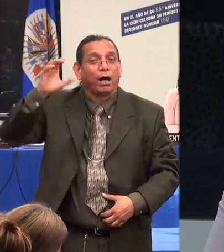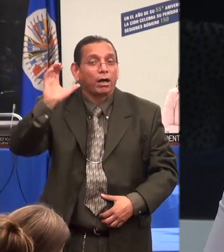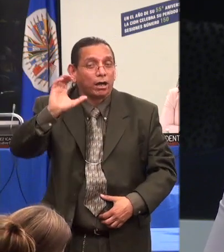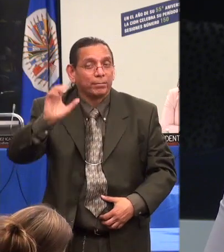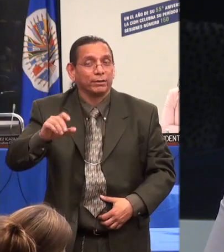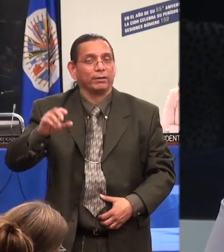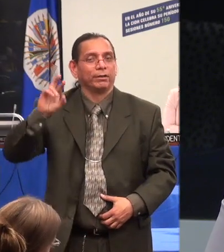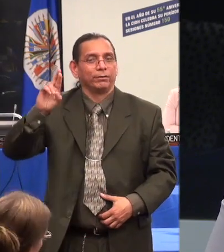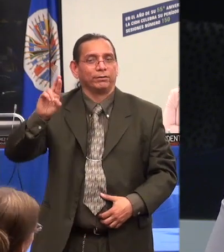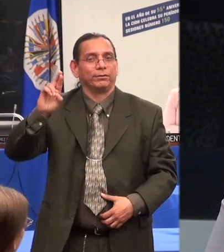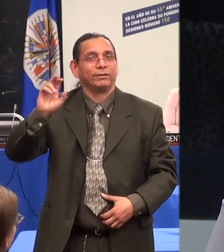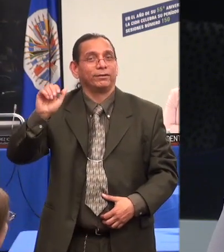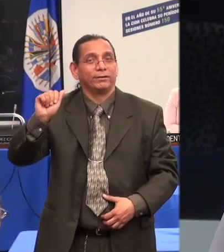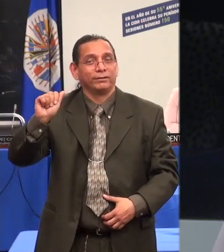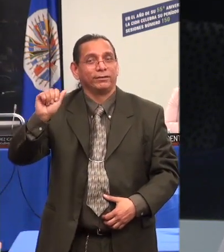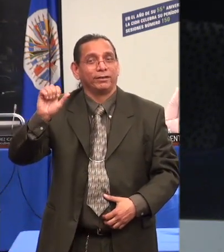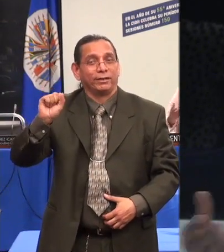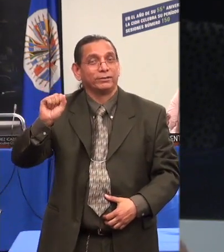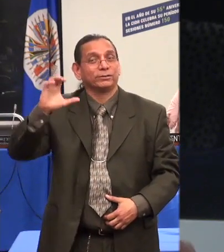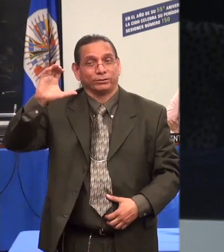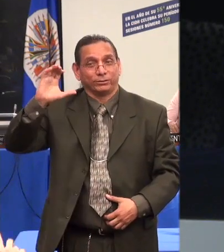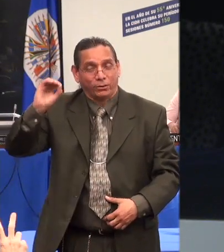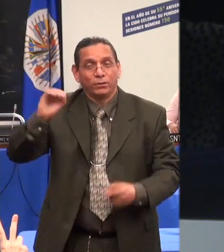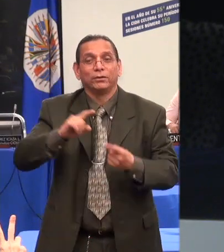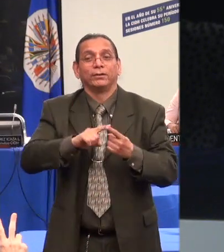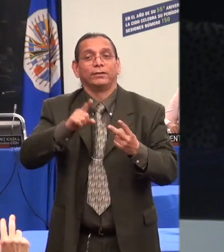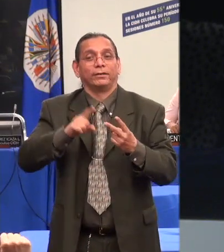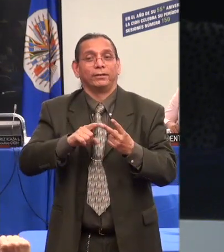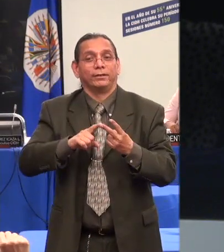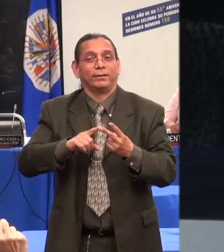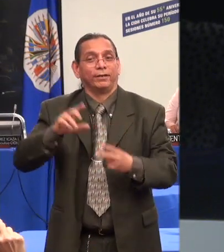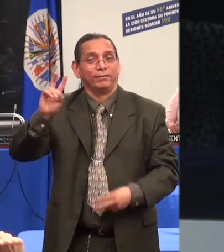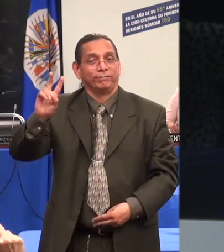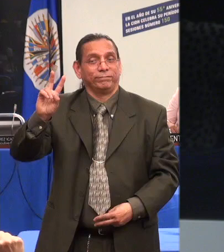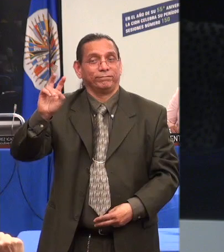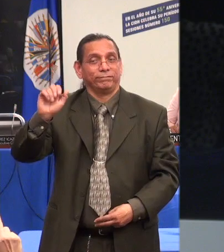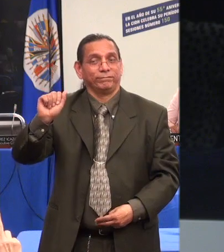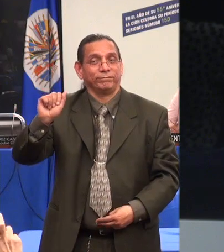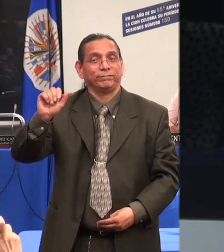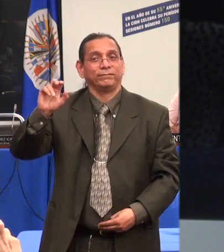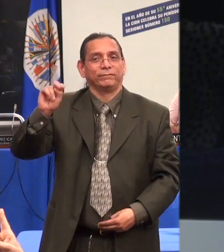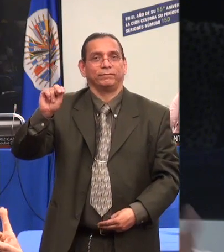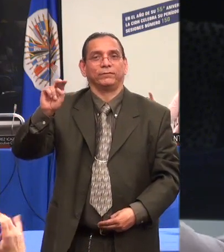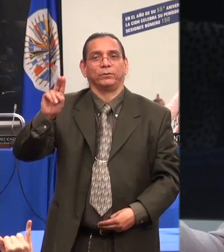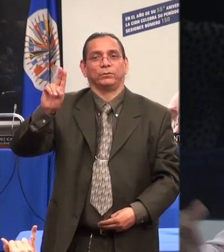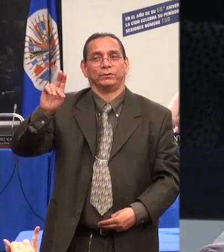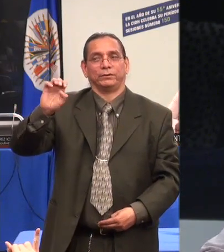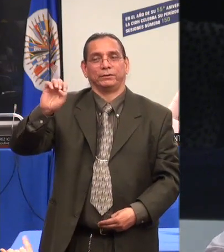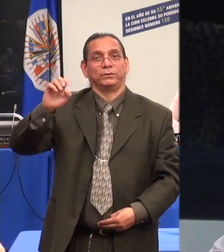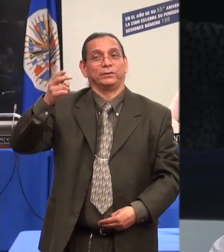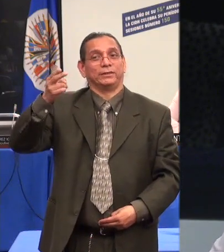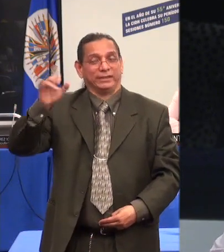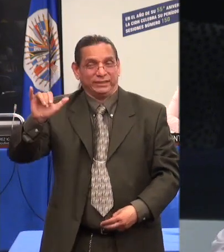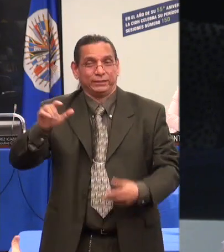Commissioner Paolo Vanucchi. And joining us in due course will be Commissioner Felipe Gonzalez. Andrew.